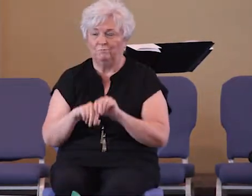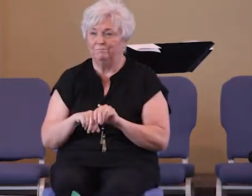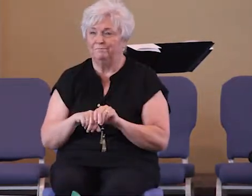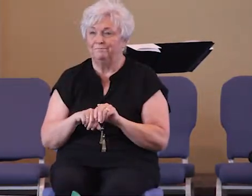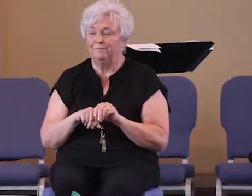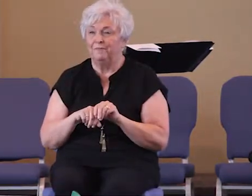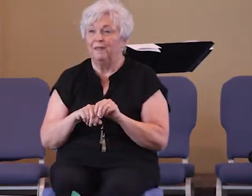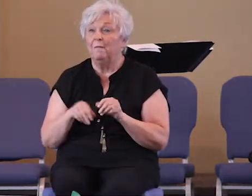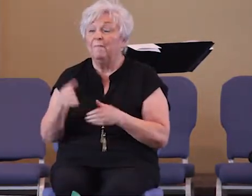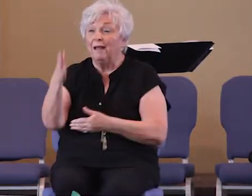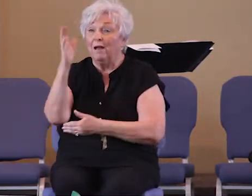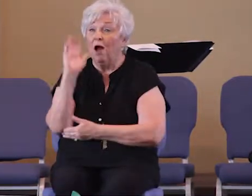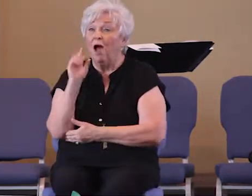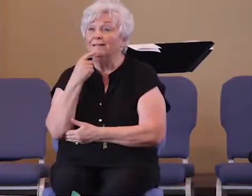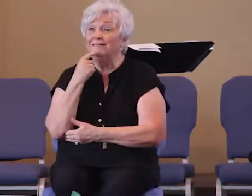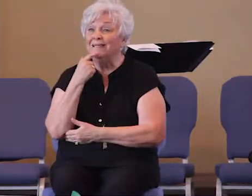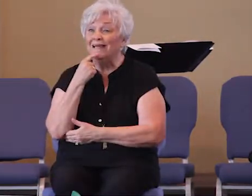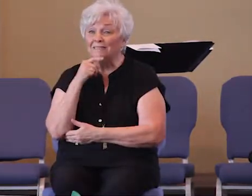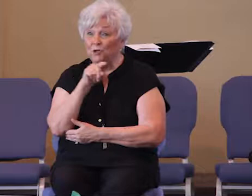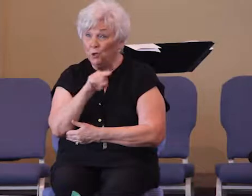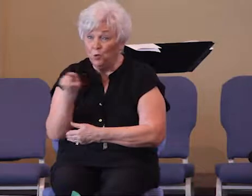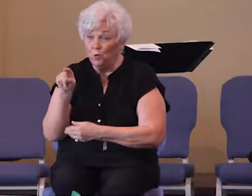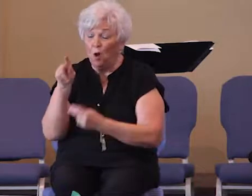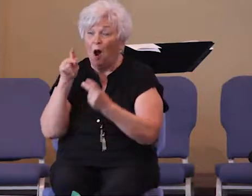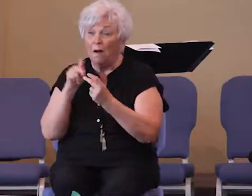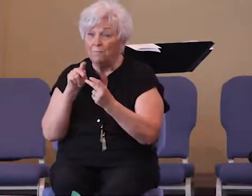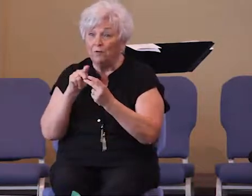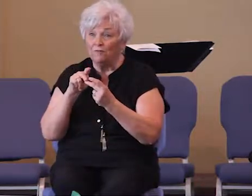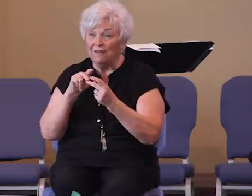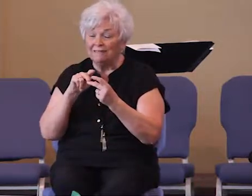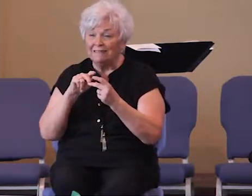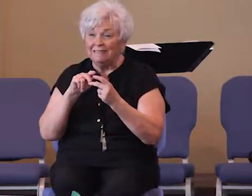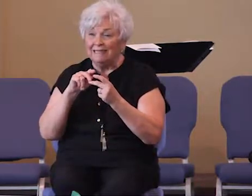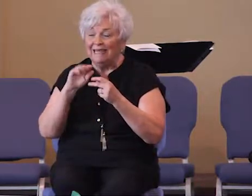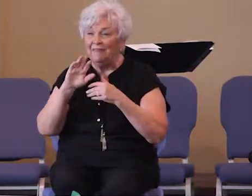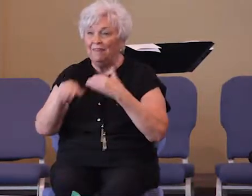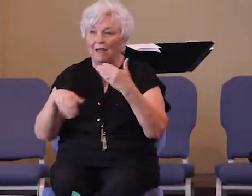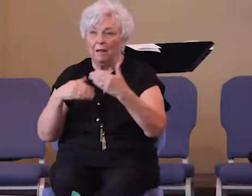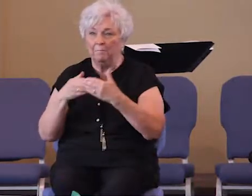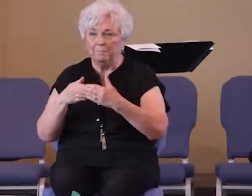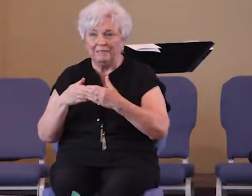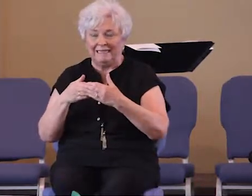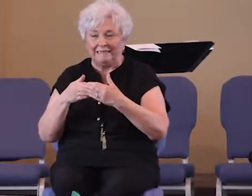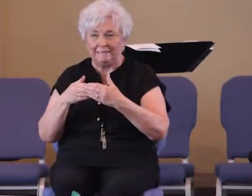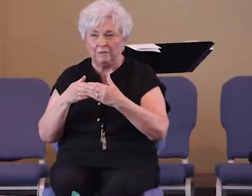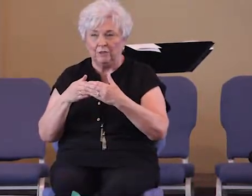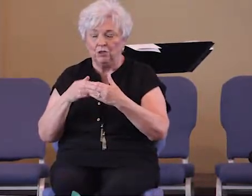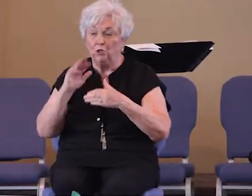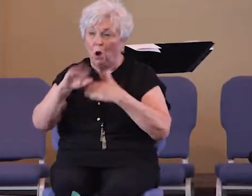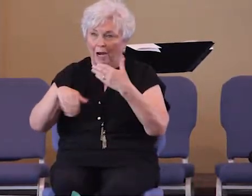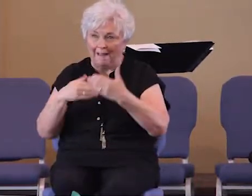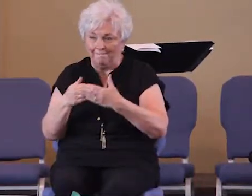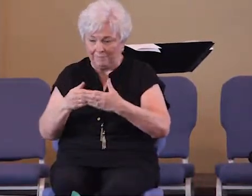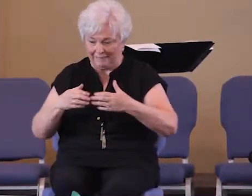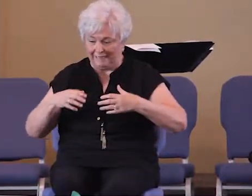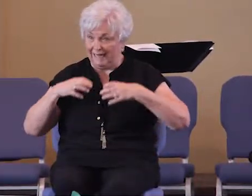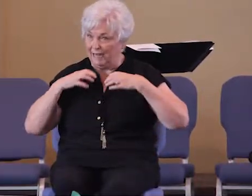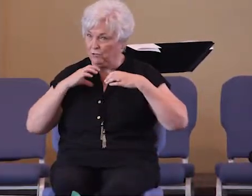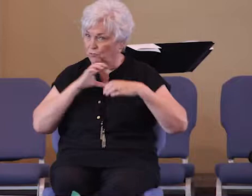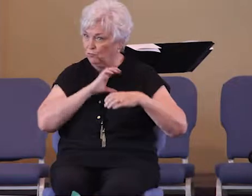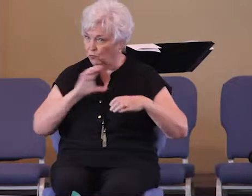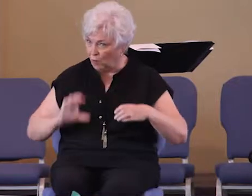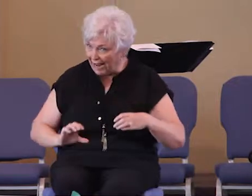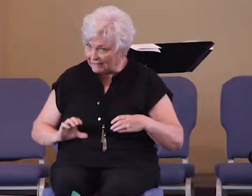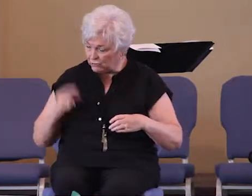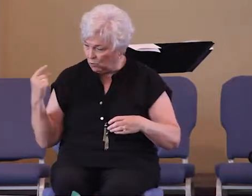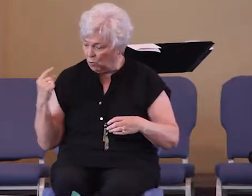But see, God said we are perfect in the complete fashion. He says you're complete in Christ, so we have the ability to